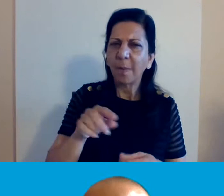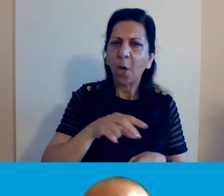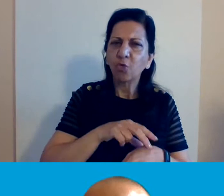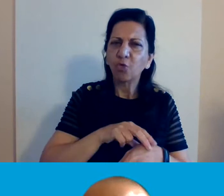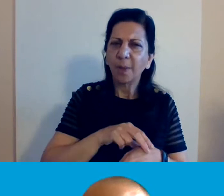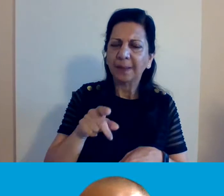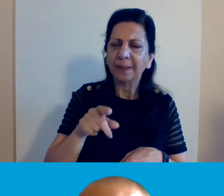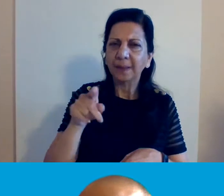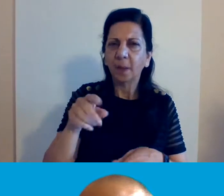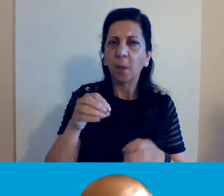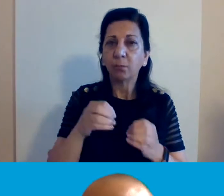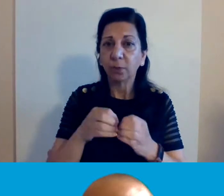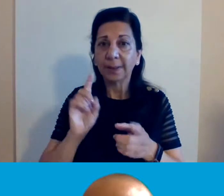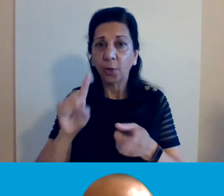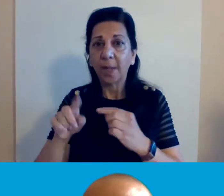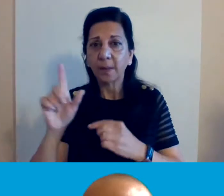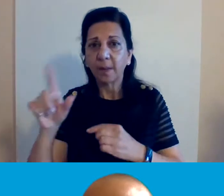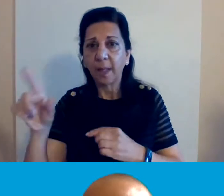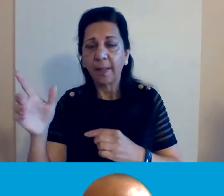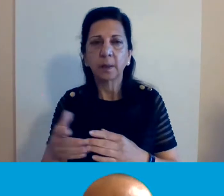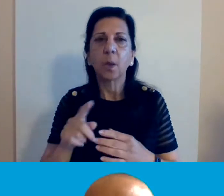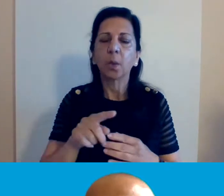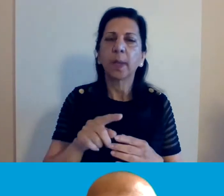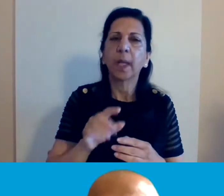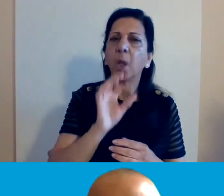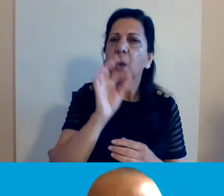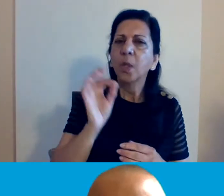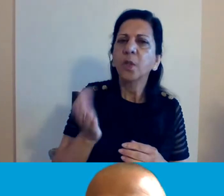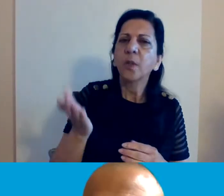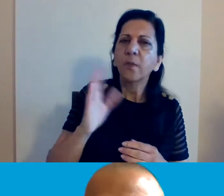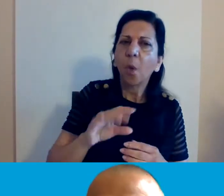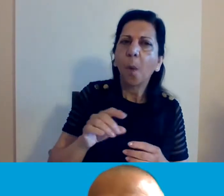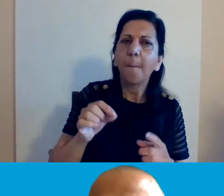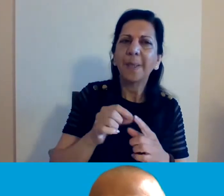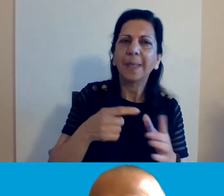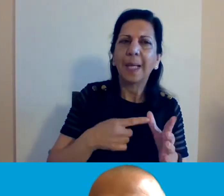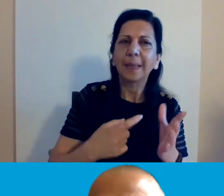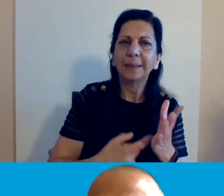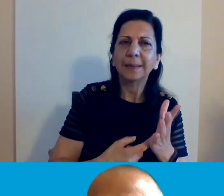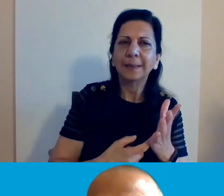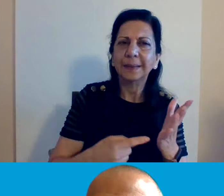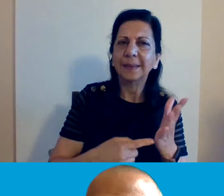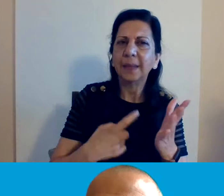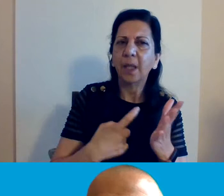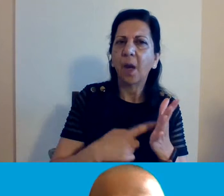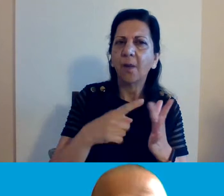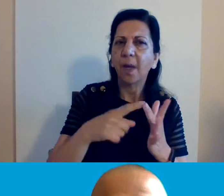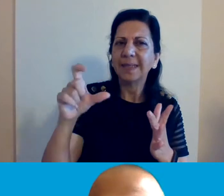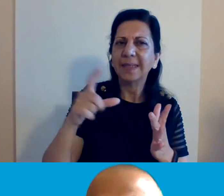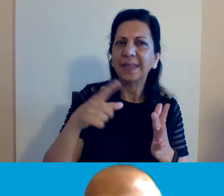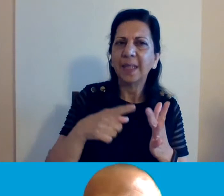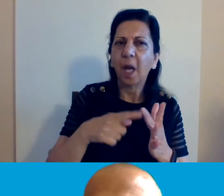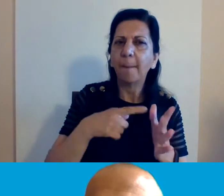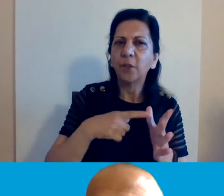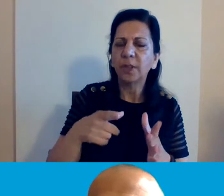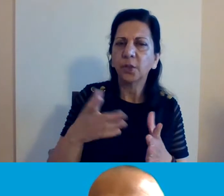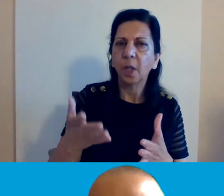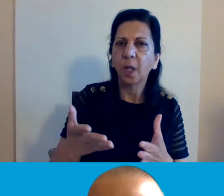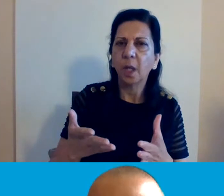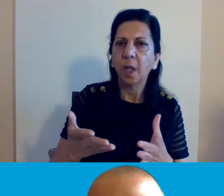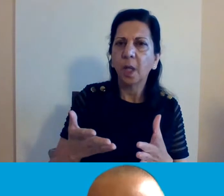We've then got a query from Patricia with regard to a potential COVID vaccine and how that would be